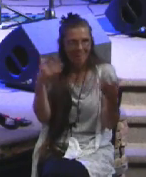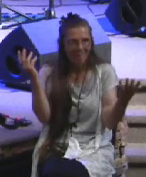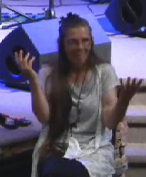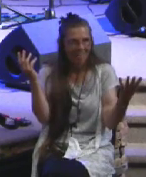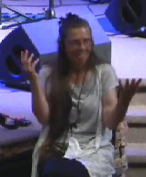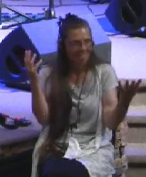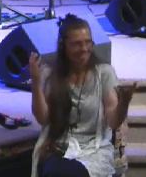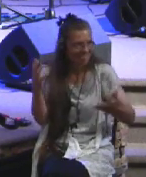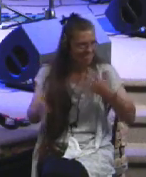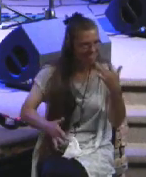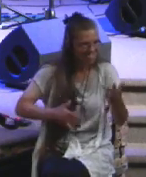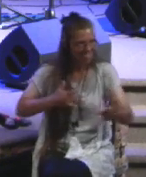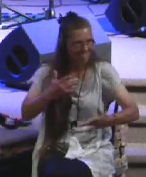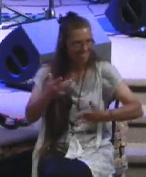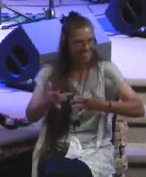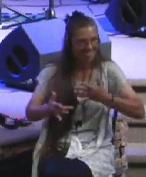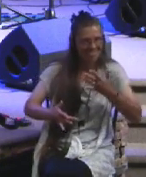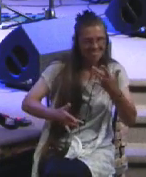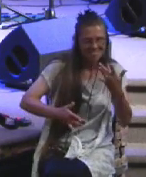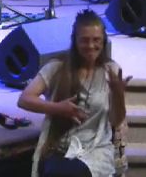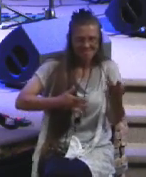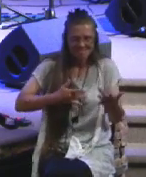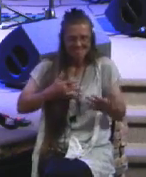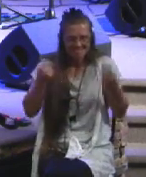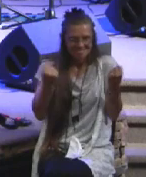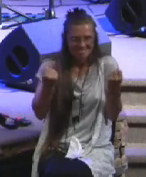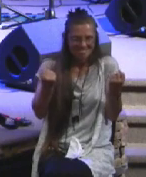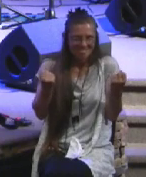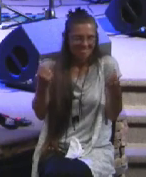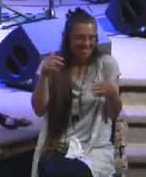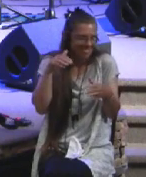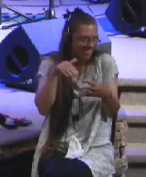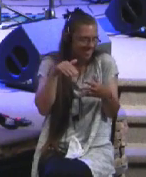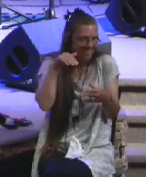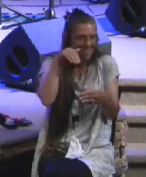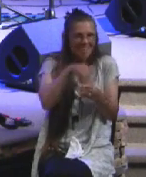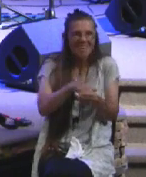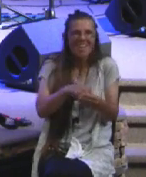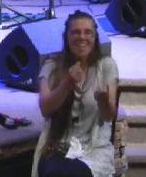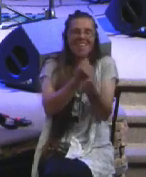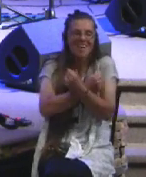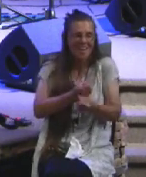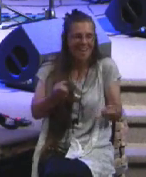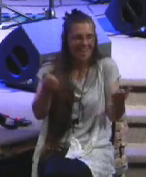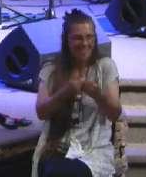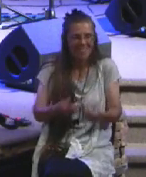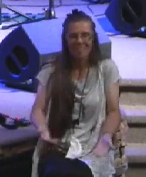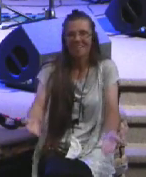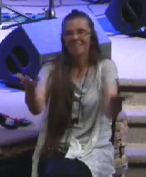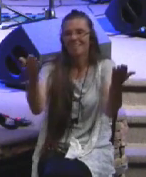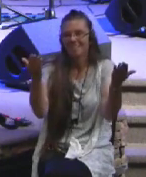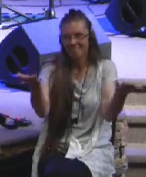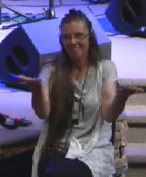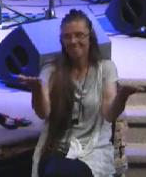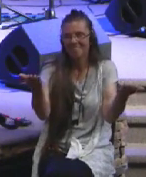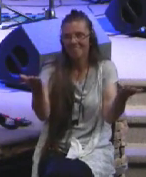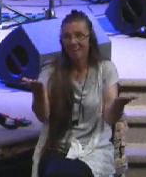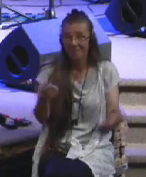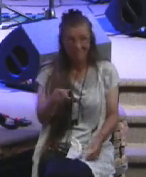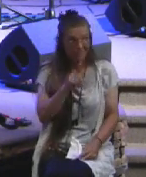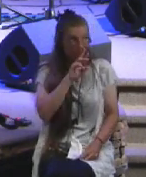enthusiastically, and unequivocally in love with you. I'm serious.